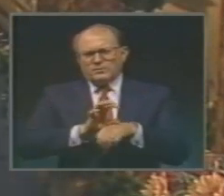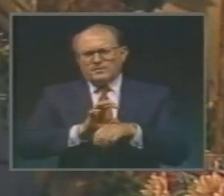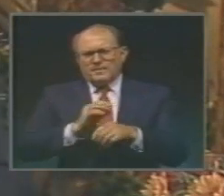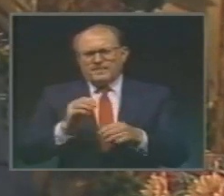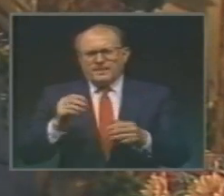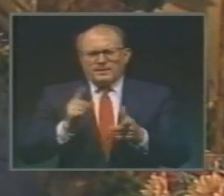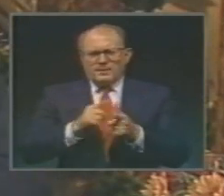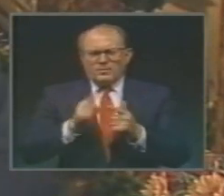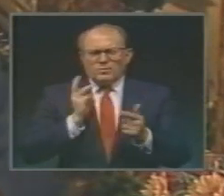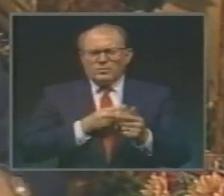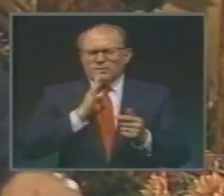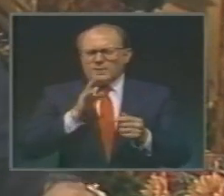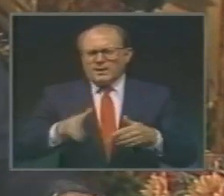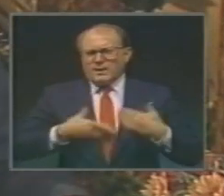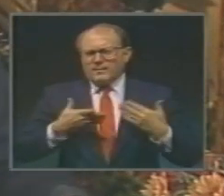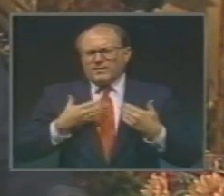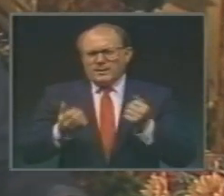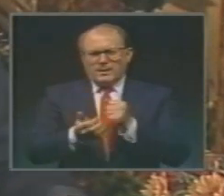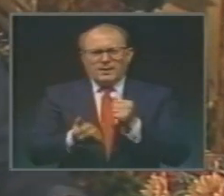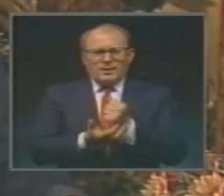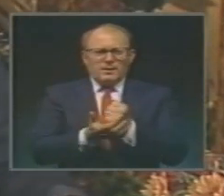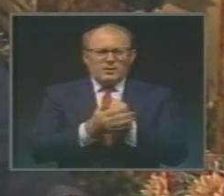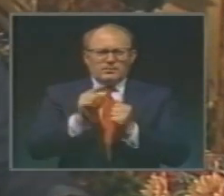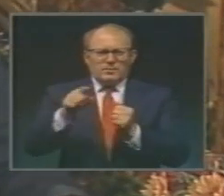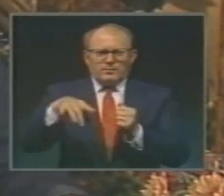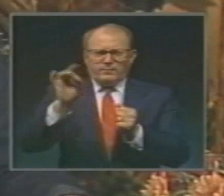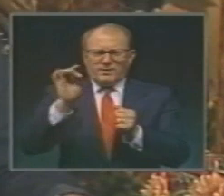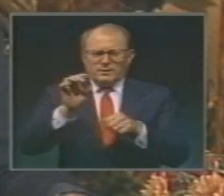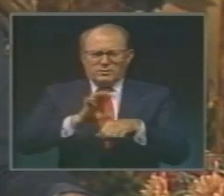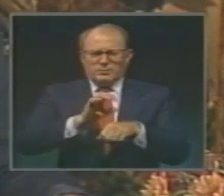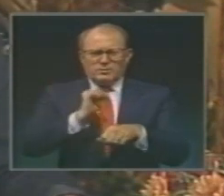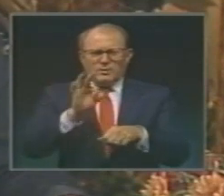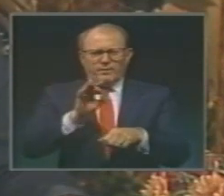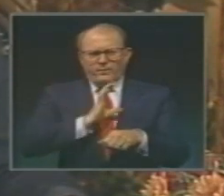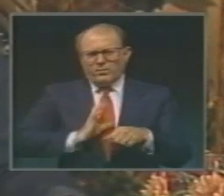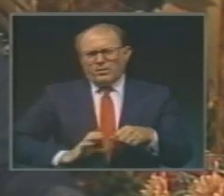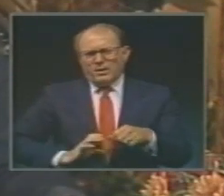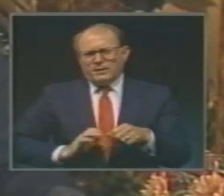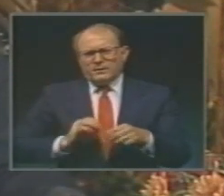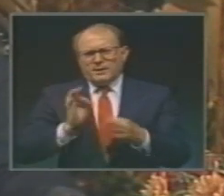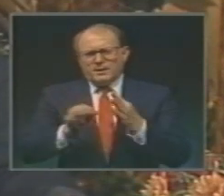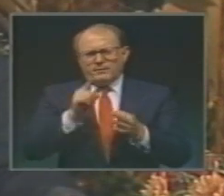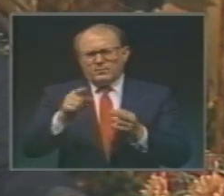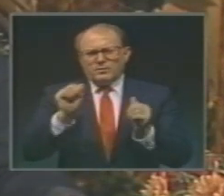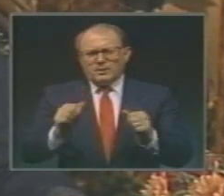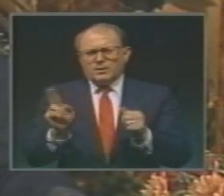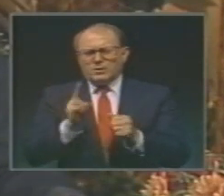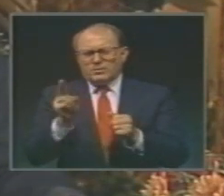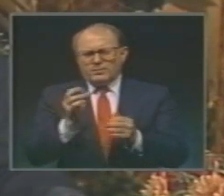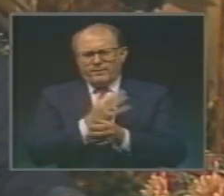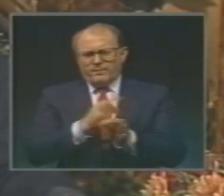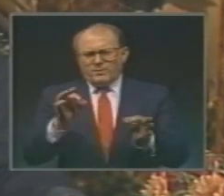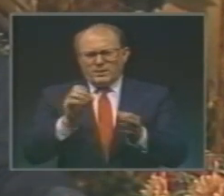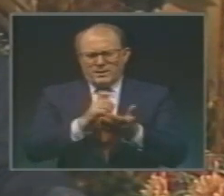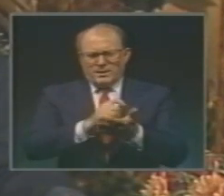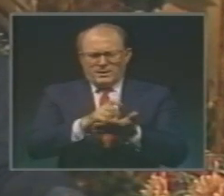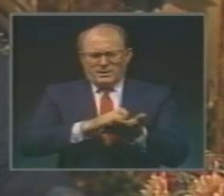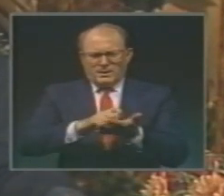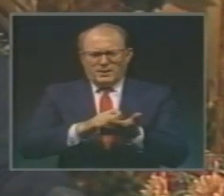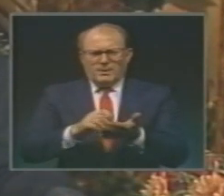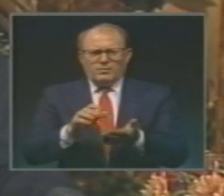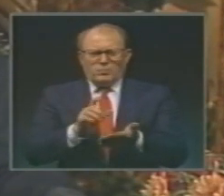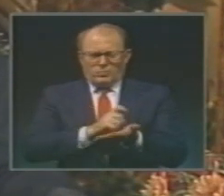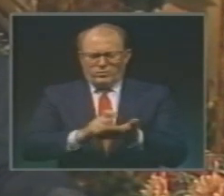churches, we'd be glad to work with you and help you in locating one. If you can use a free audio cassette tape or a printed copy of today's